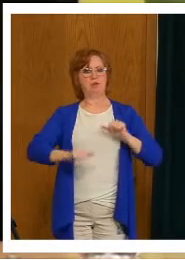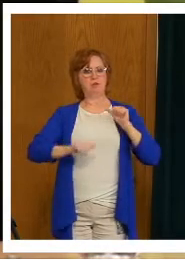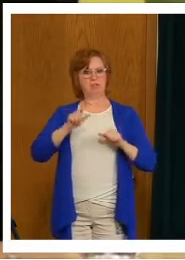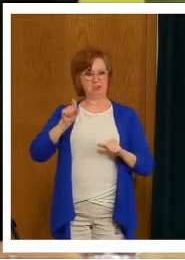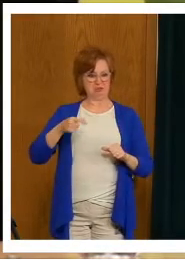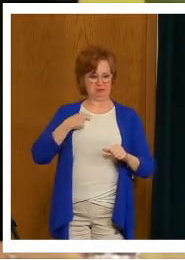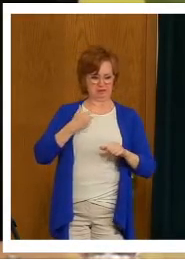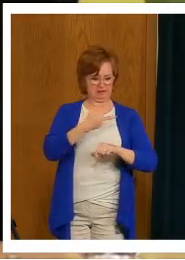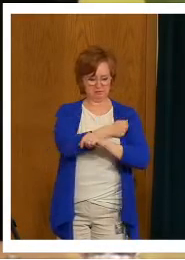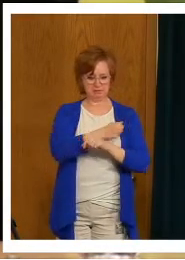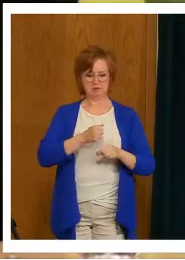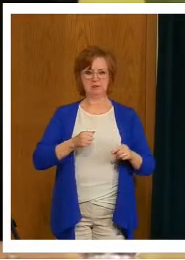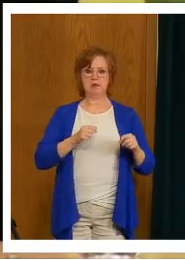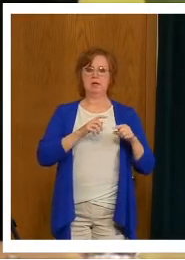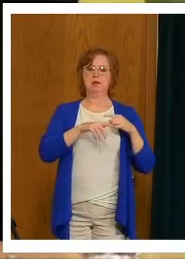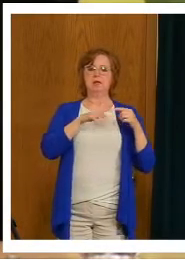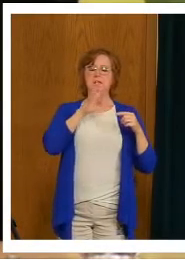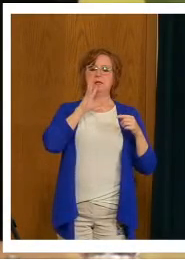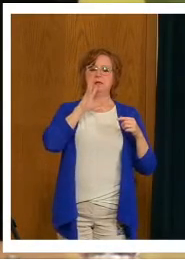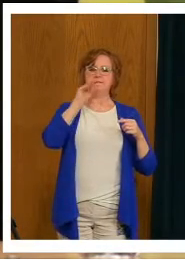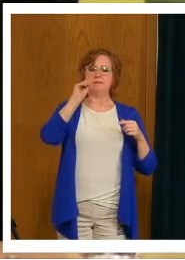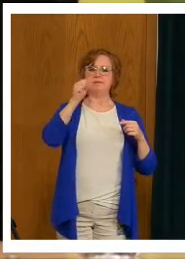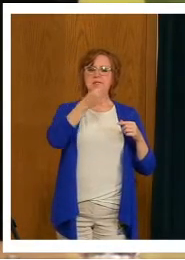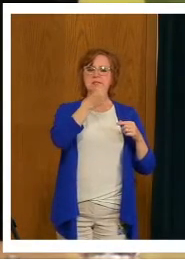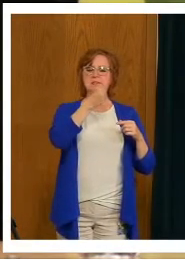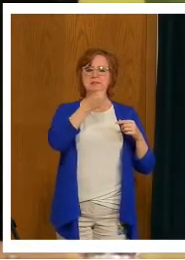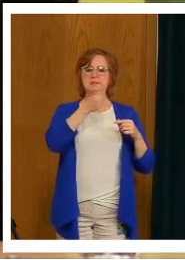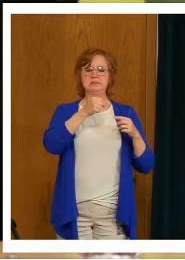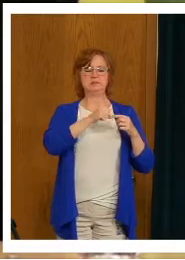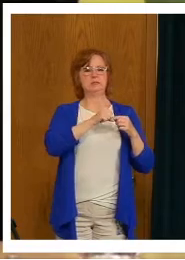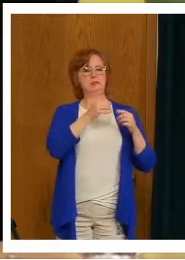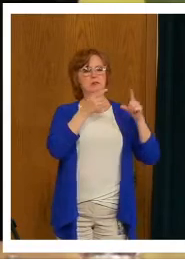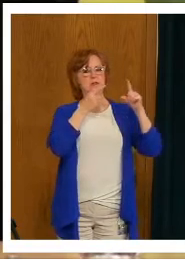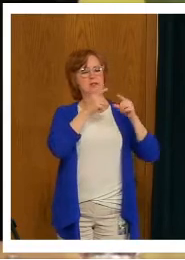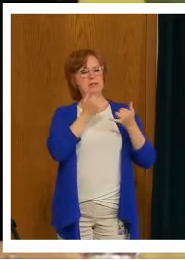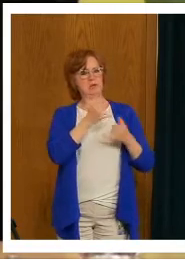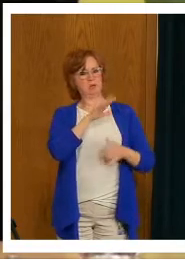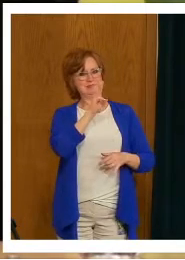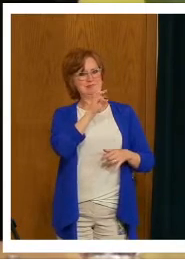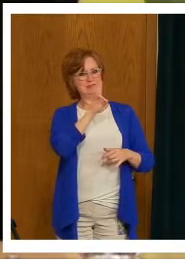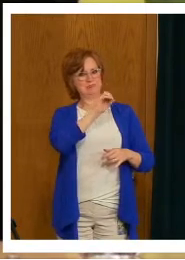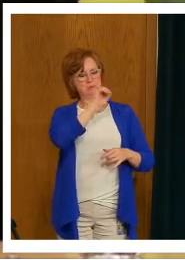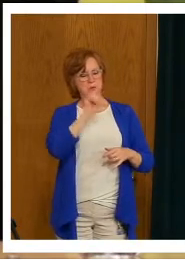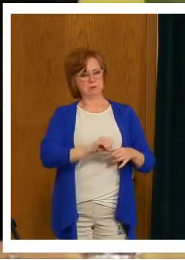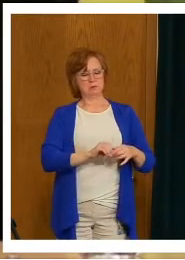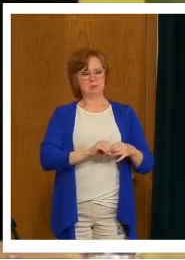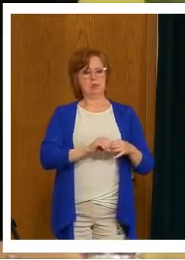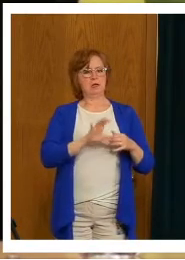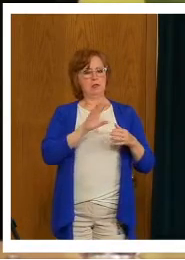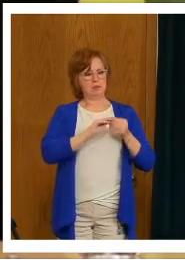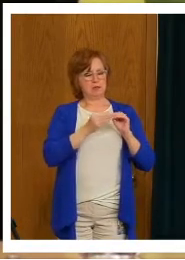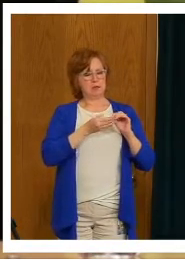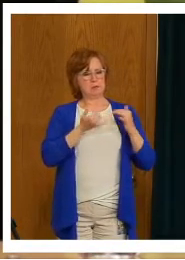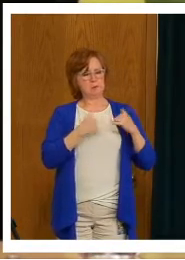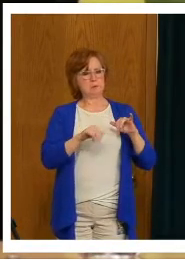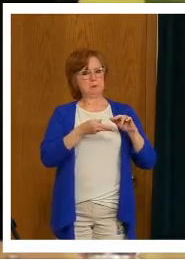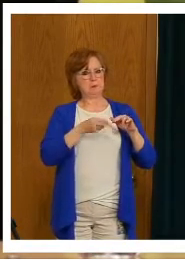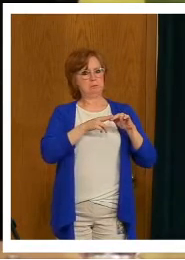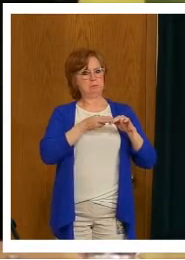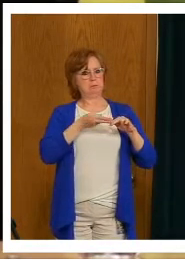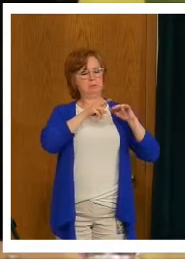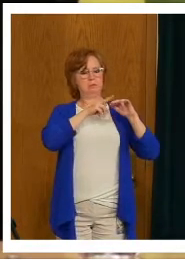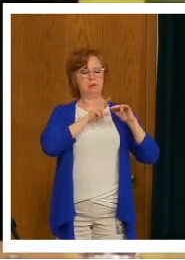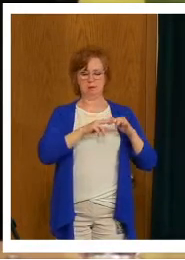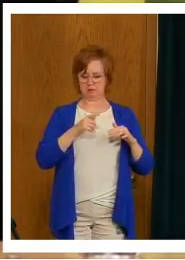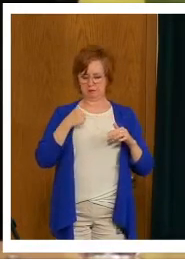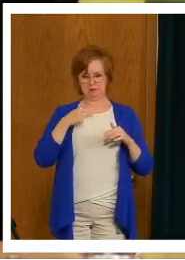you get down into the 50 to 59 age group, we're about 67%, but still climbing. And I'm just thinking, I'm going off memory here